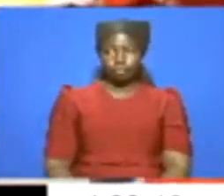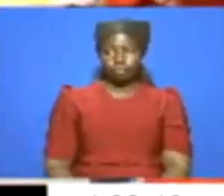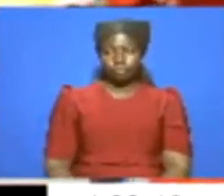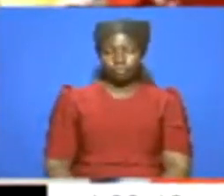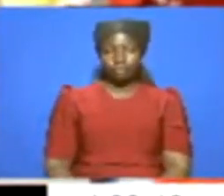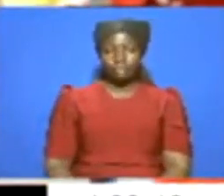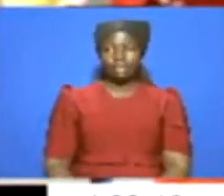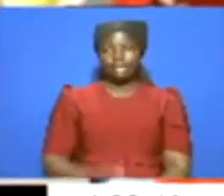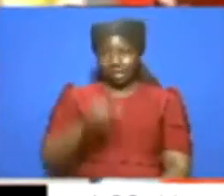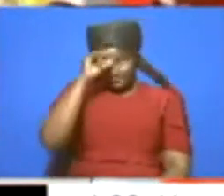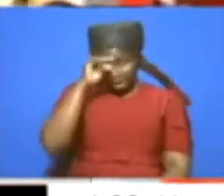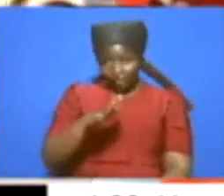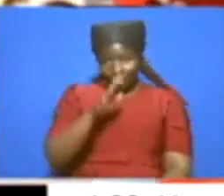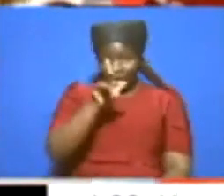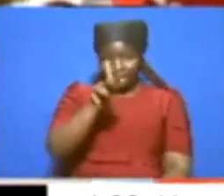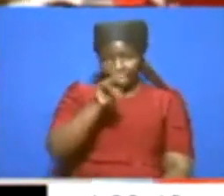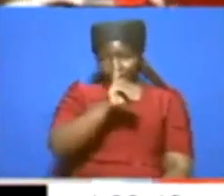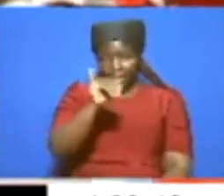Kingi.